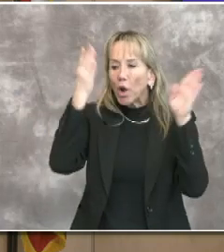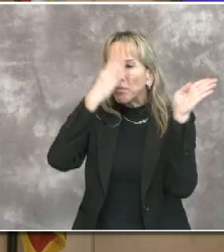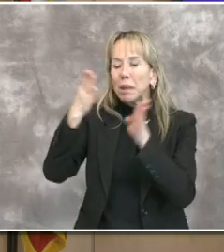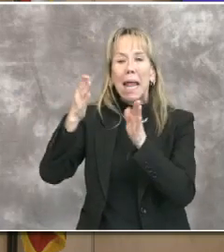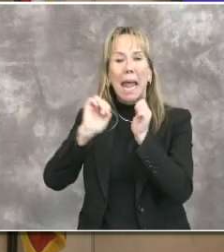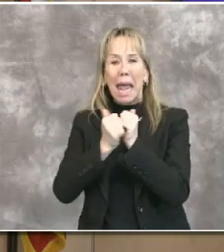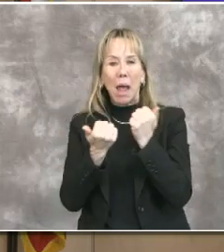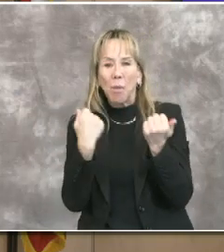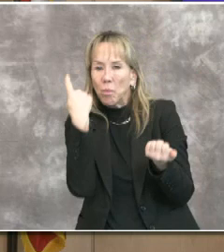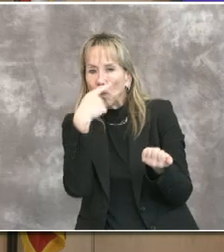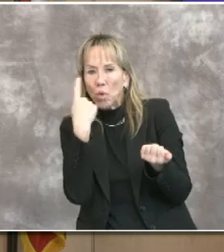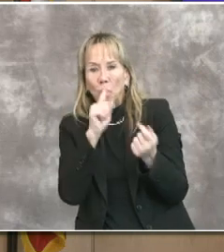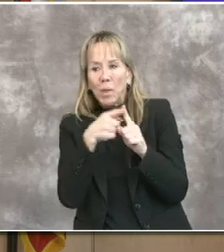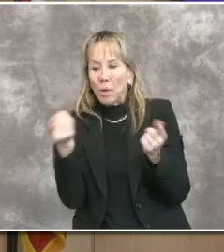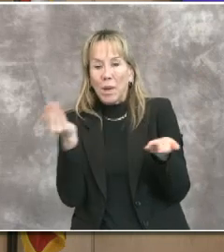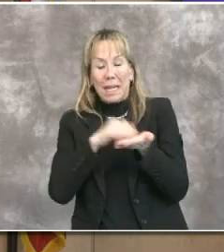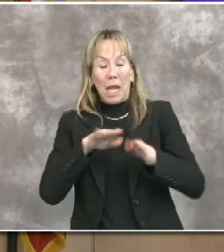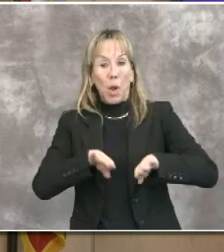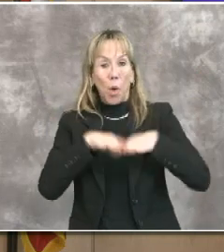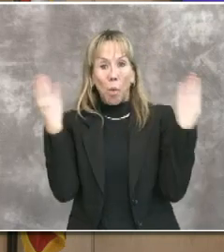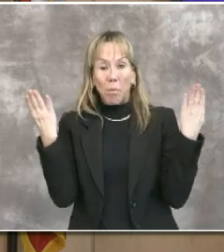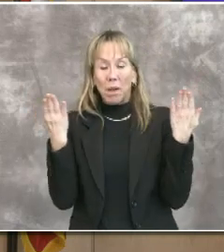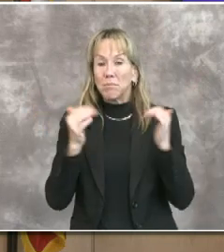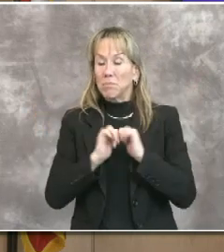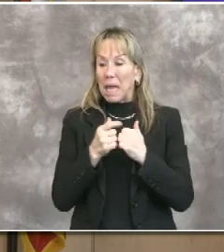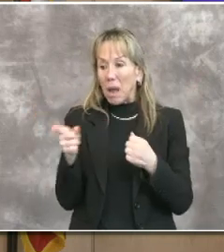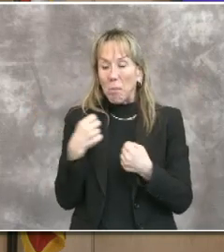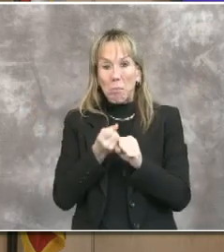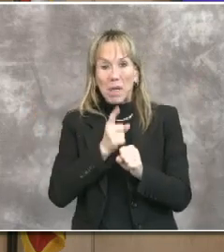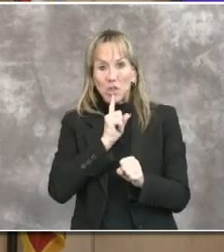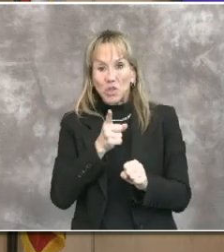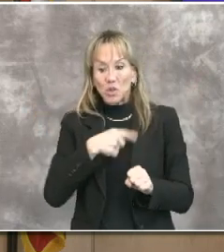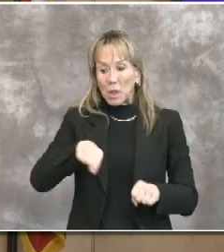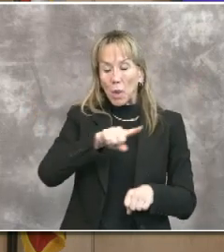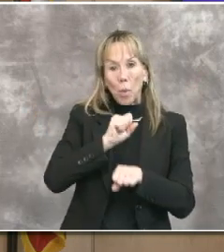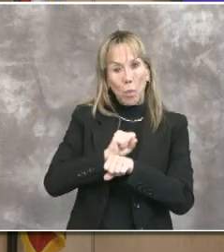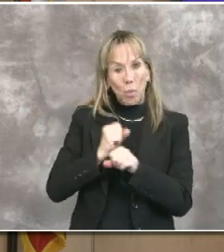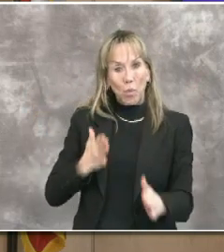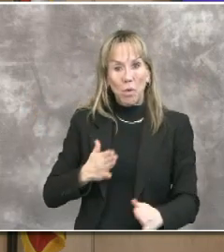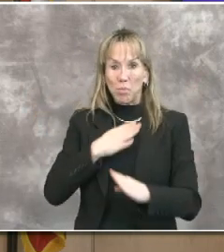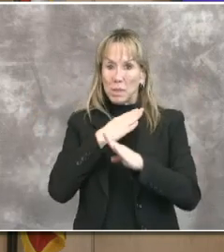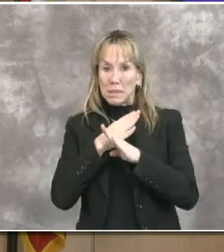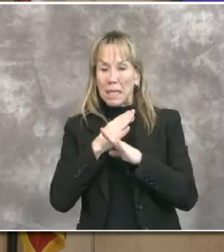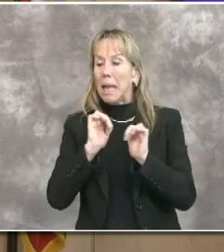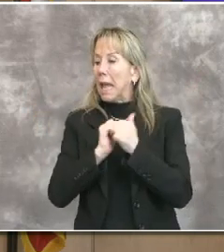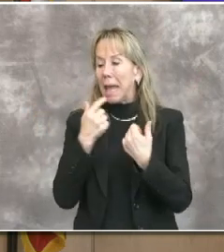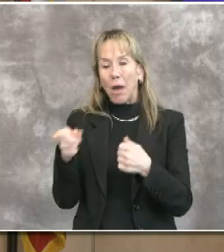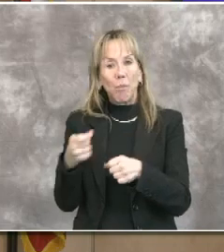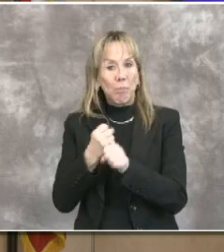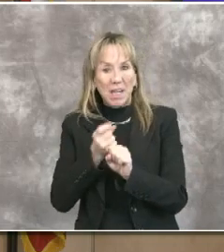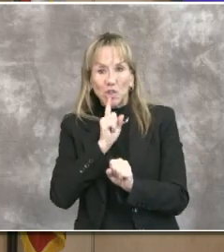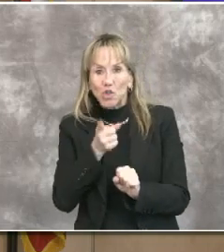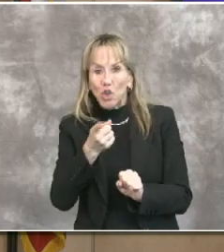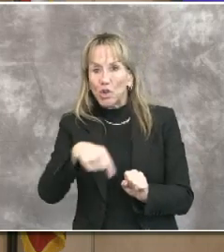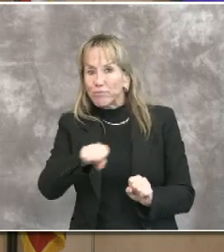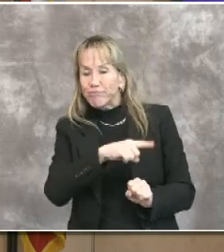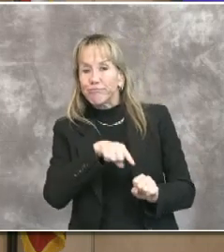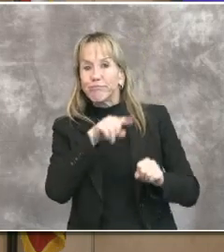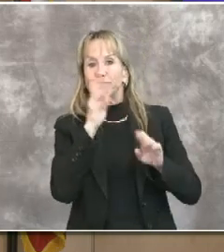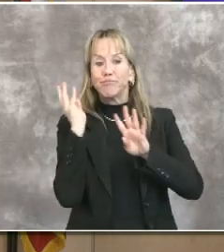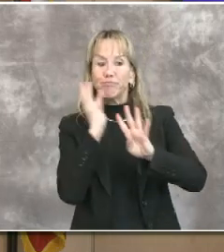they will do to ensure that their employees and their customers are protected. Many are already doing this. I've spoken to a number of